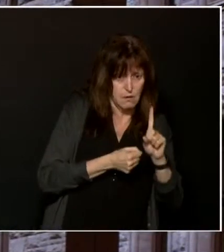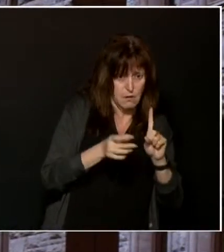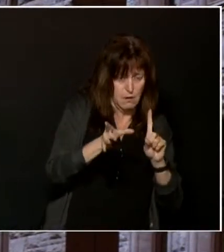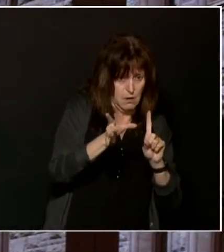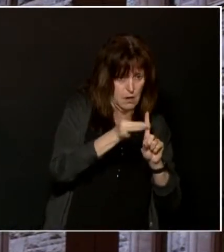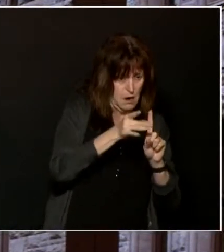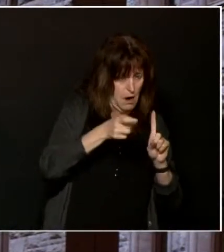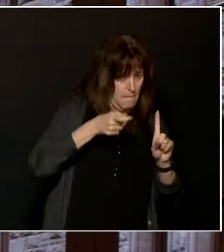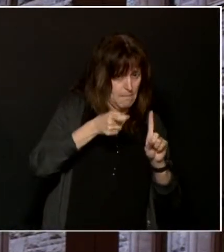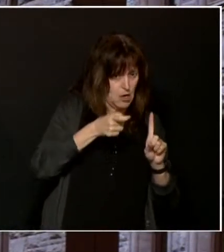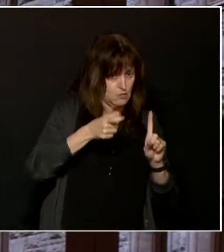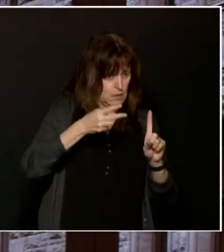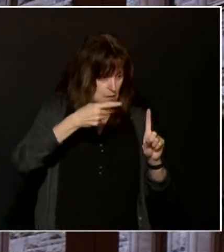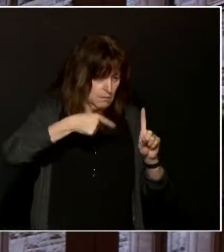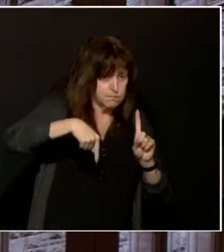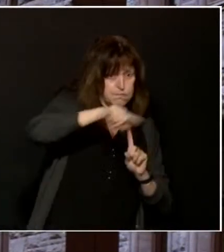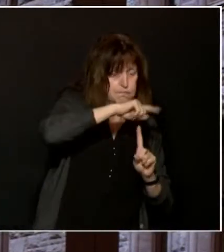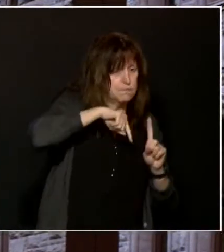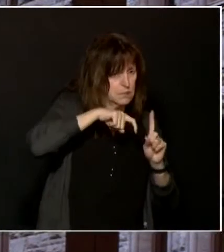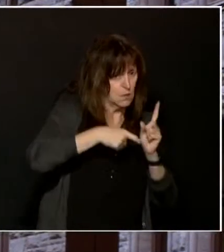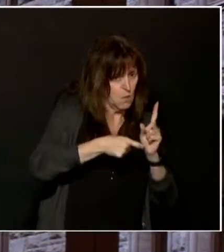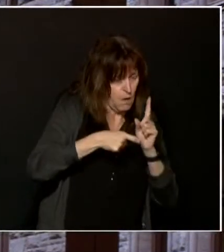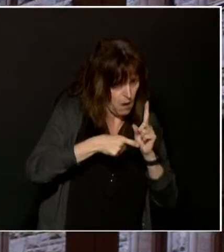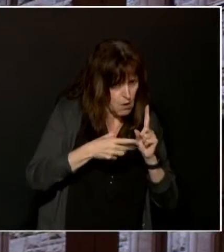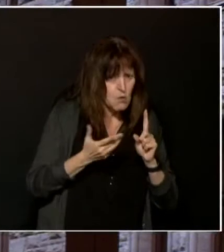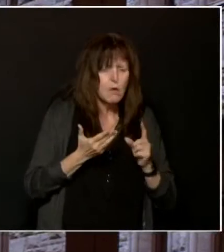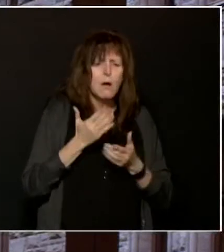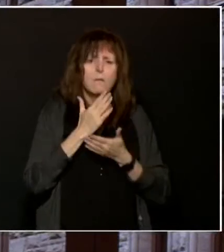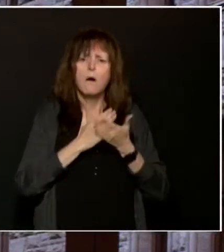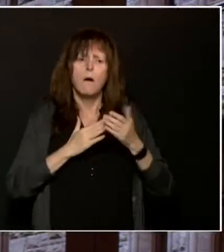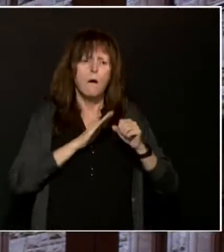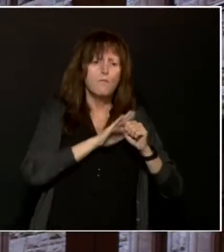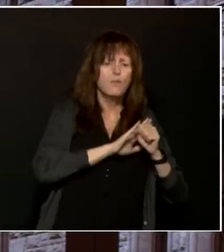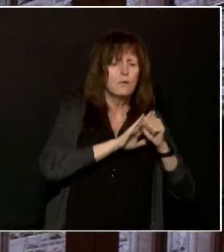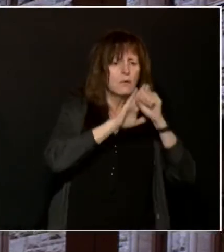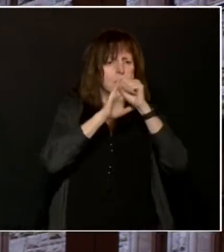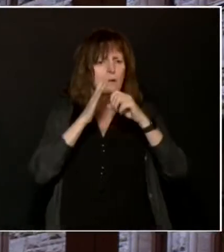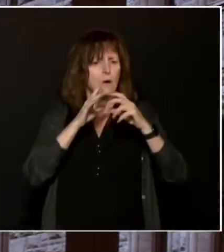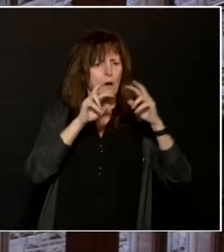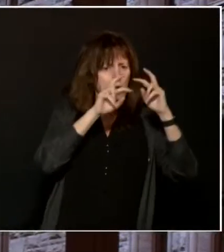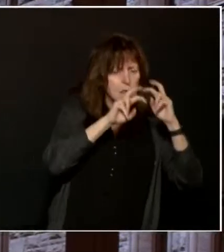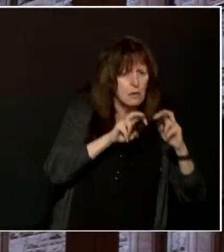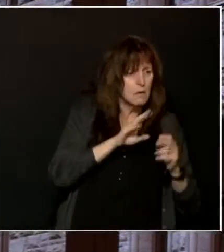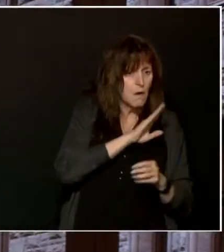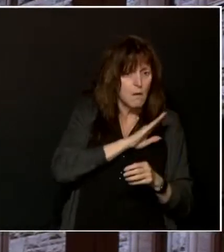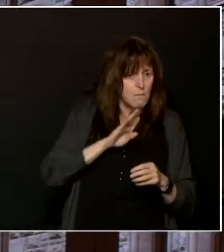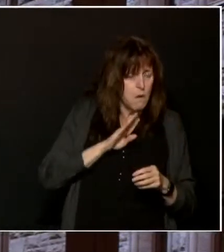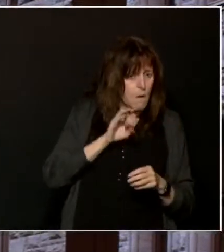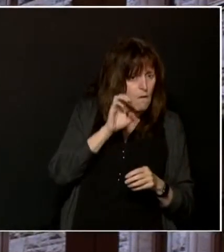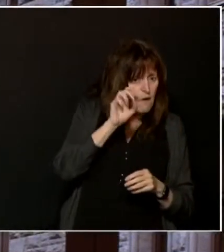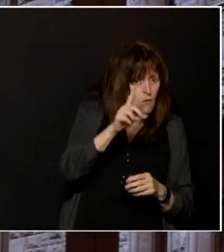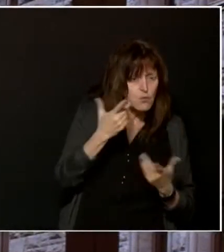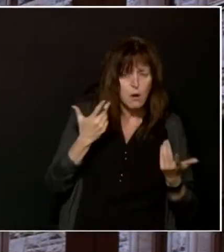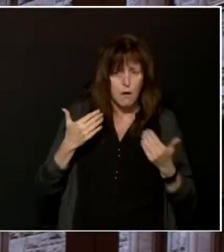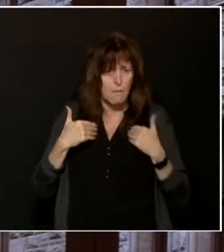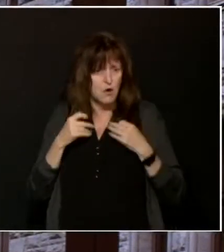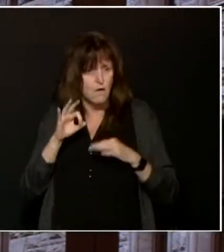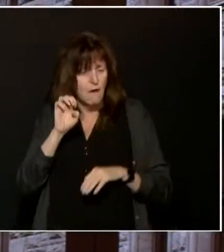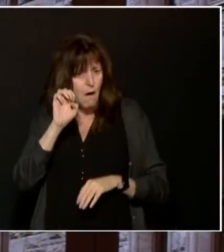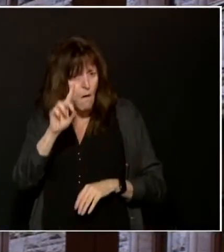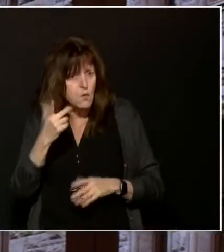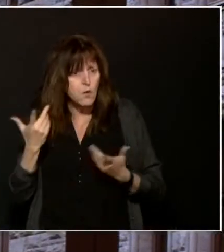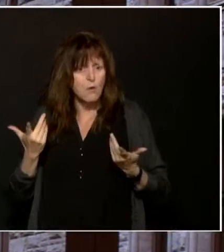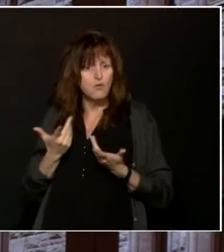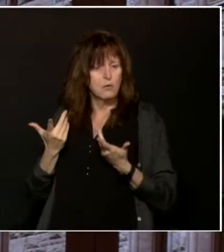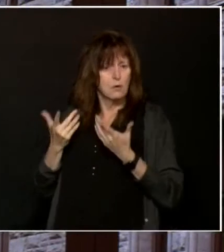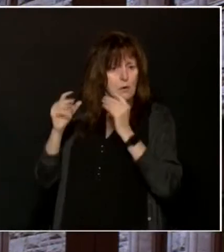being assessed. That includes the boards of education, the Ministry of Education, other consultants, as well as the